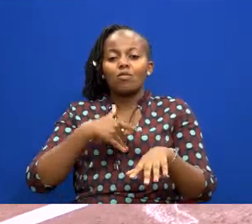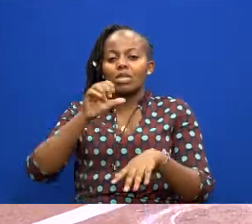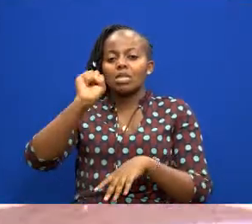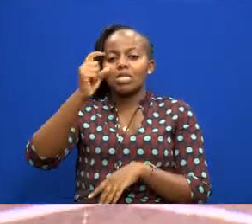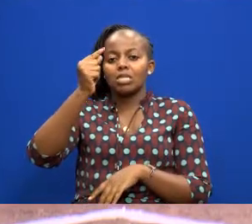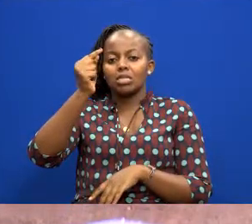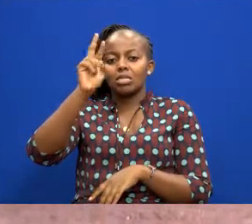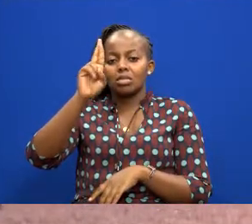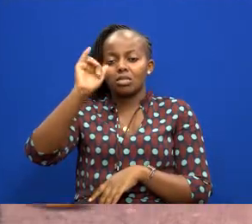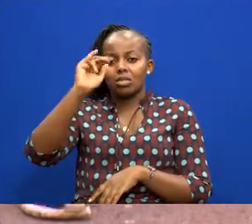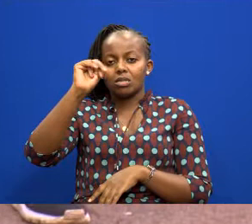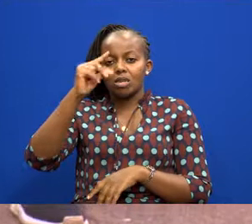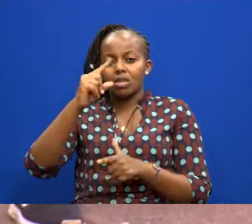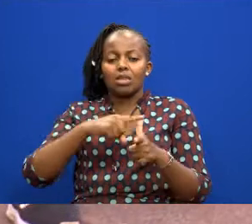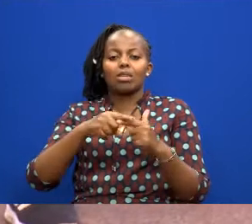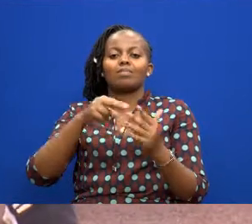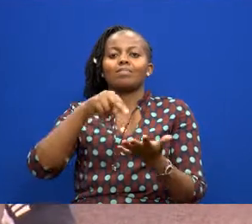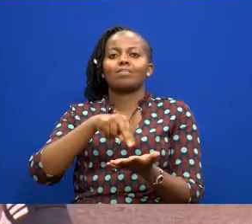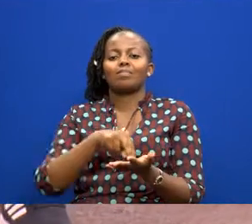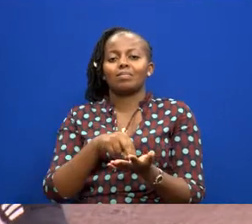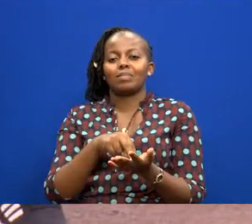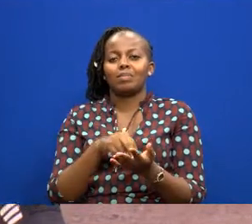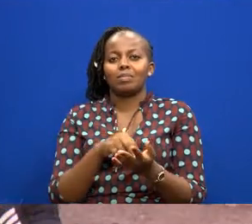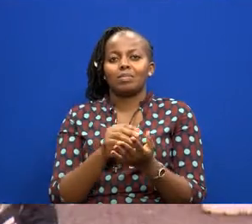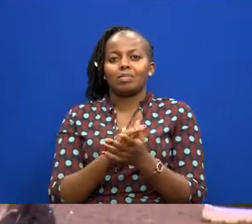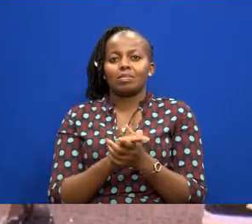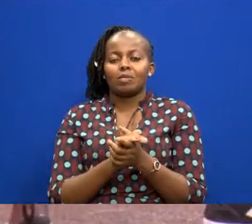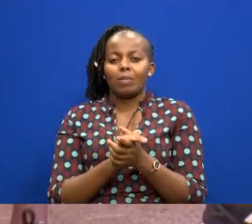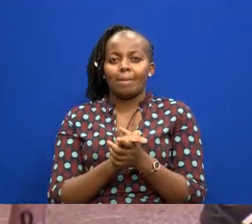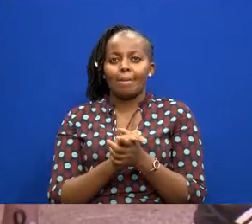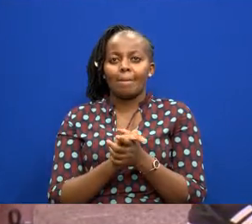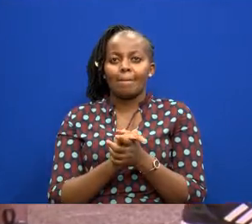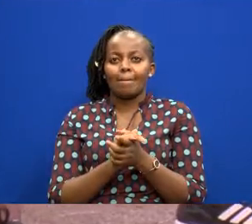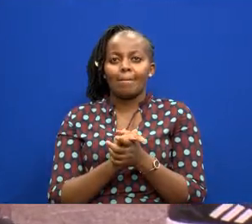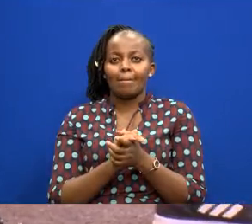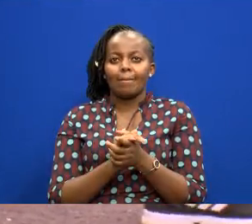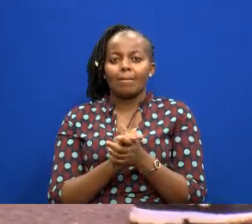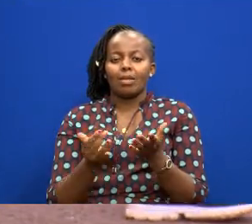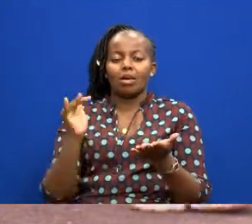tena. Anza kimbo. Twende tena.